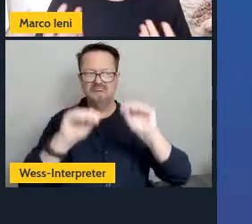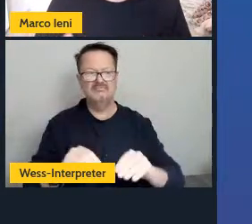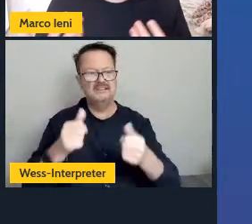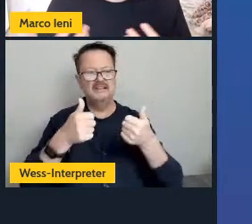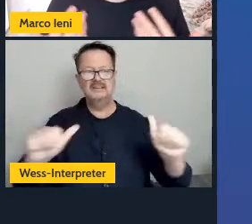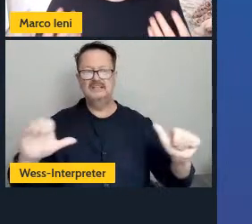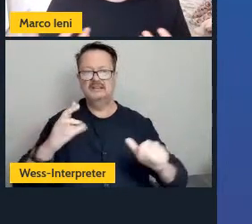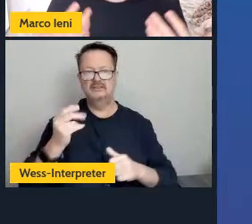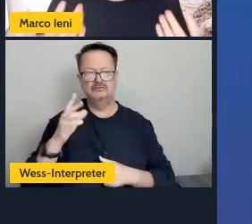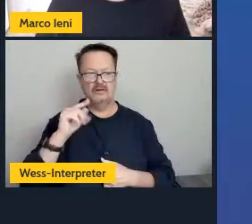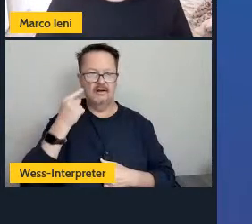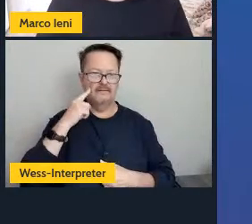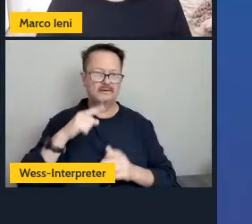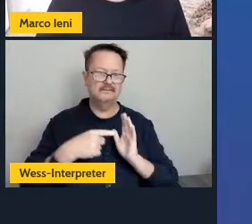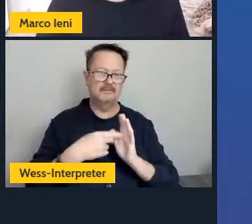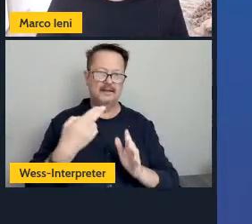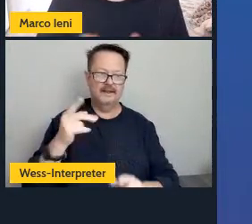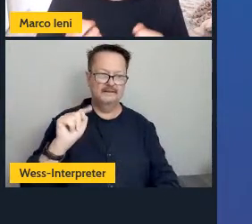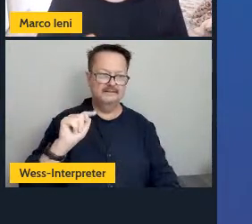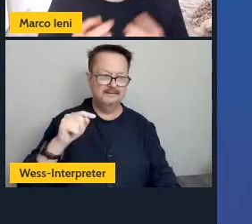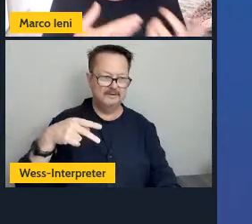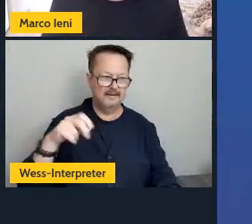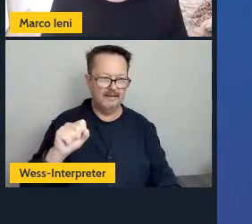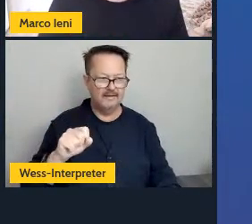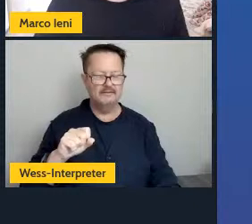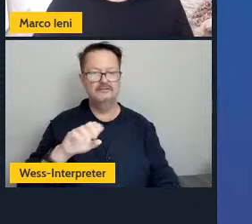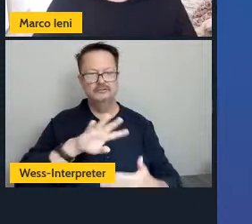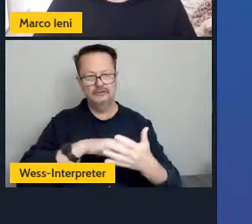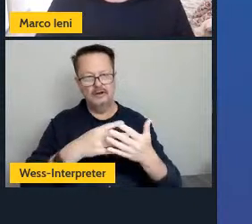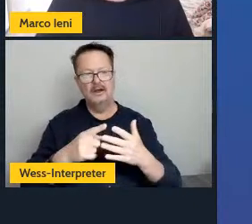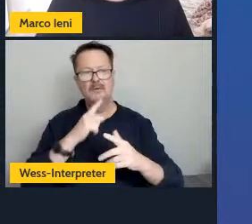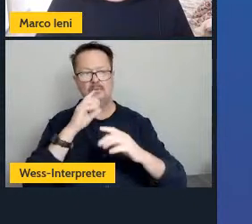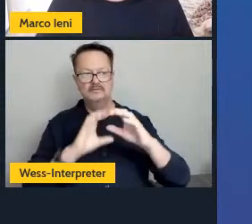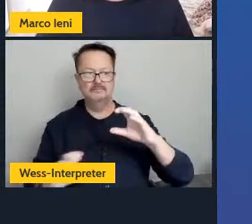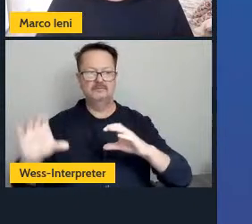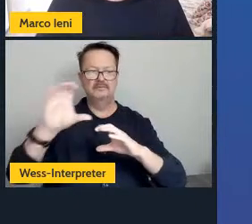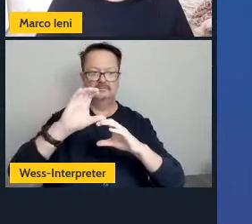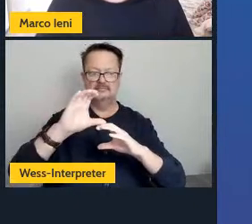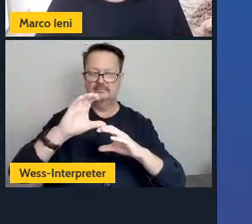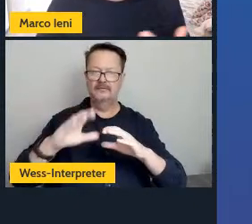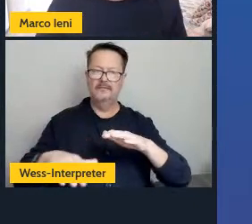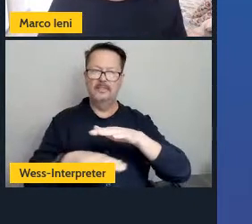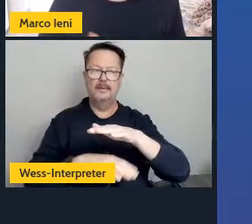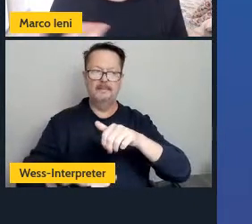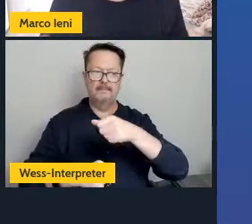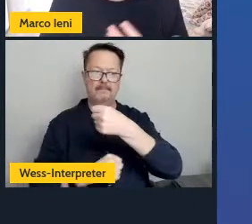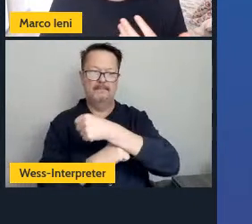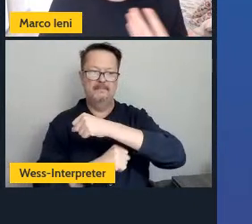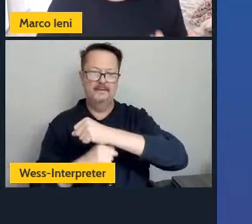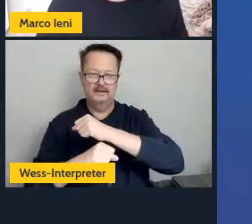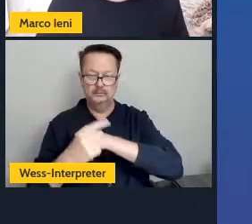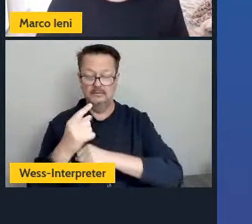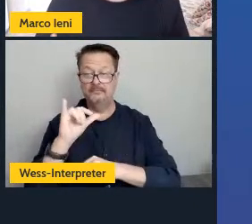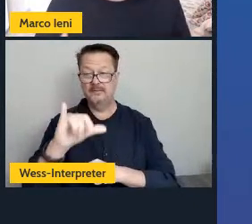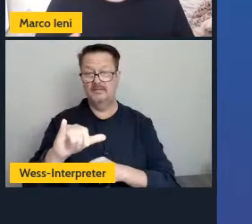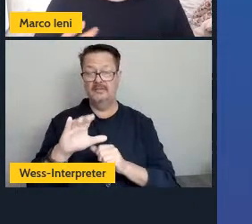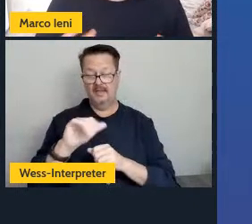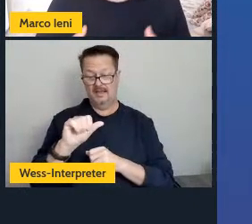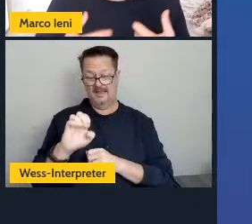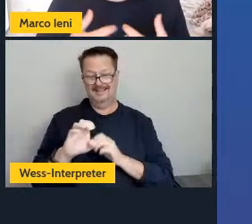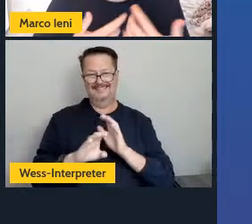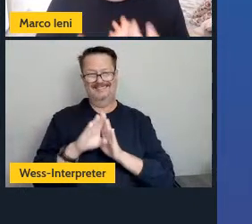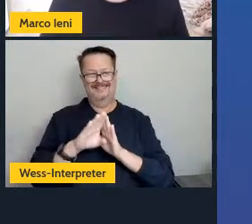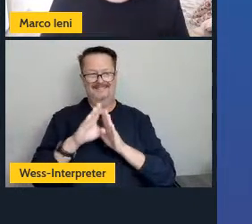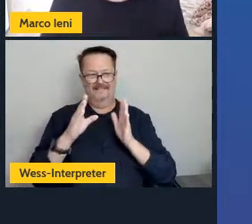example, HTTPS chart, which is built on top of the base one. So in this case, the developers